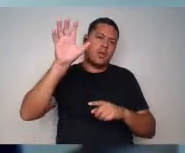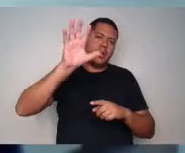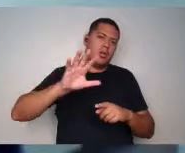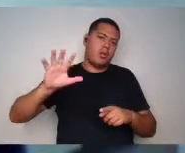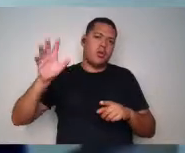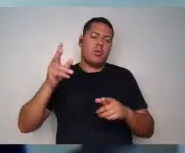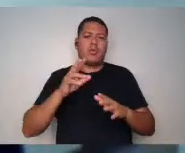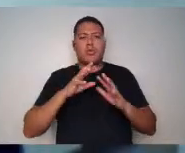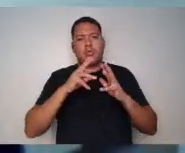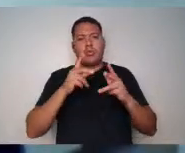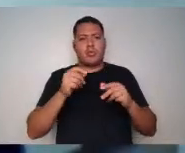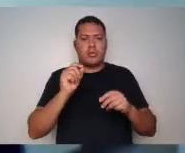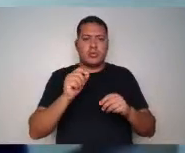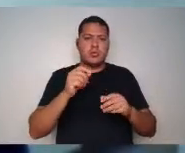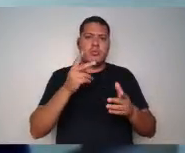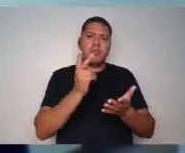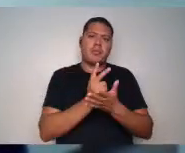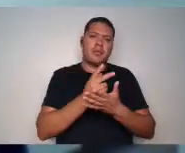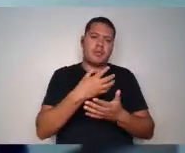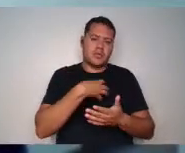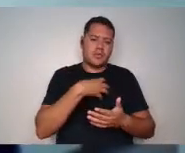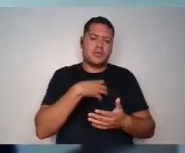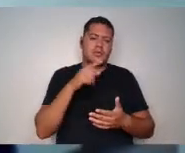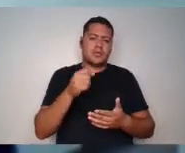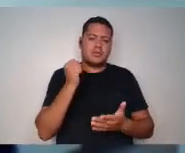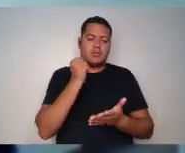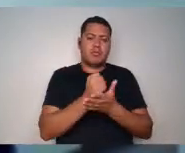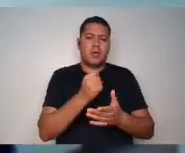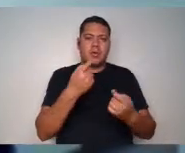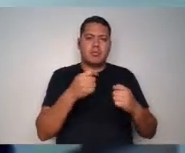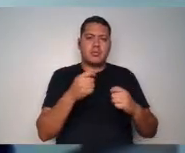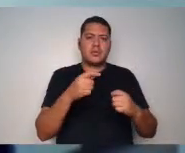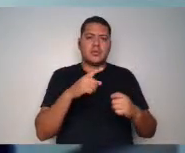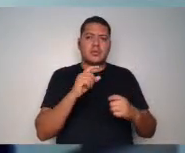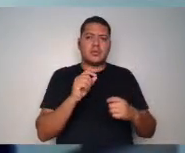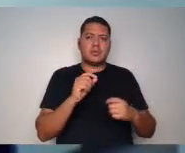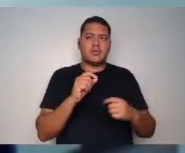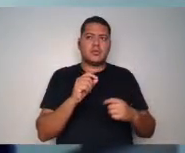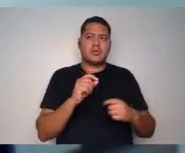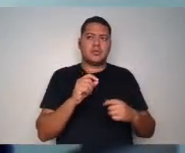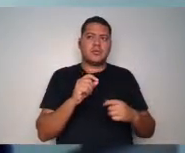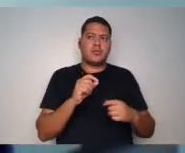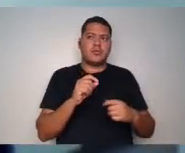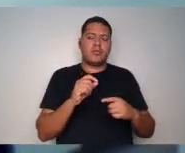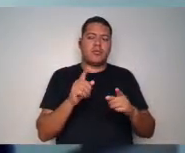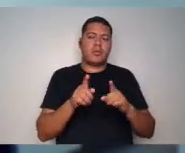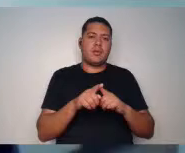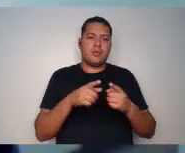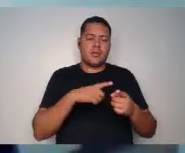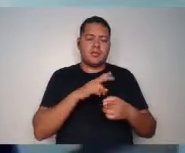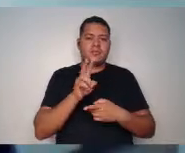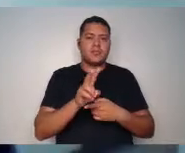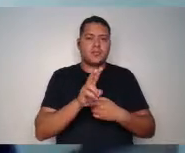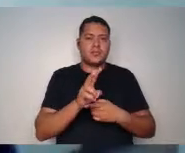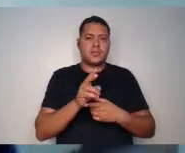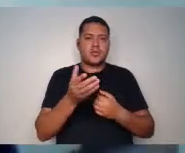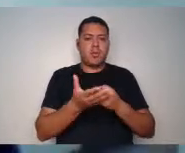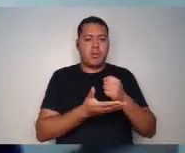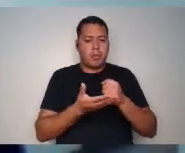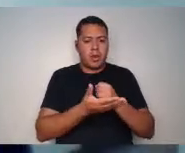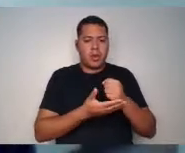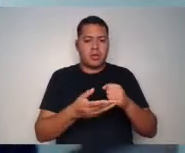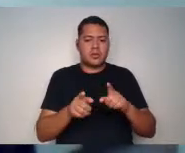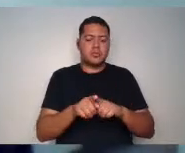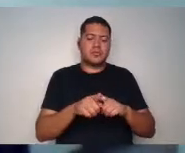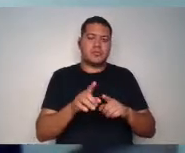how they are all changing this milestone to give this